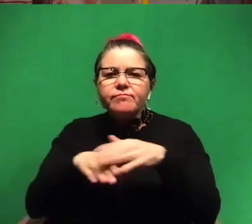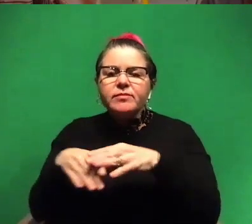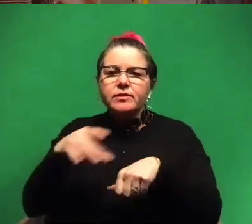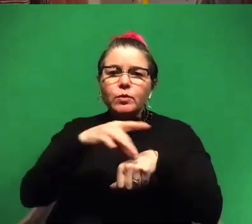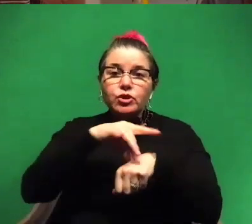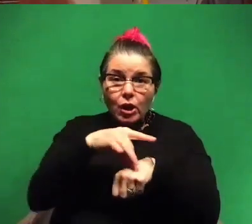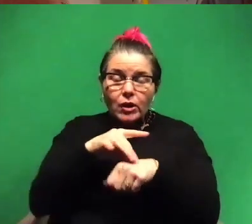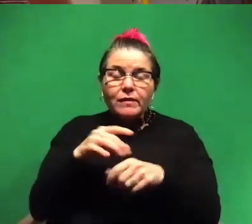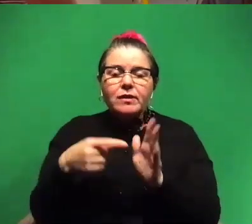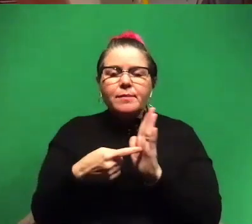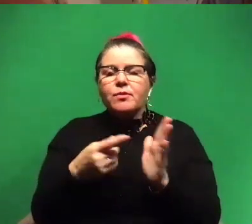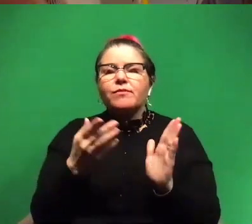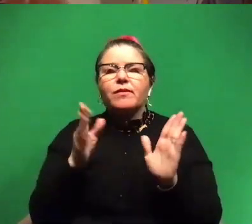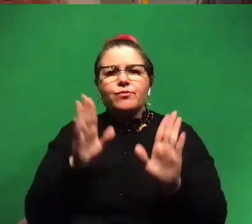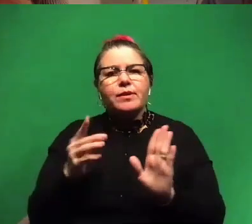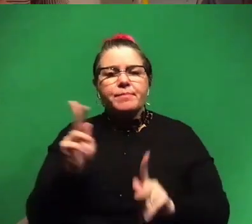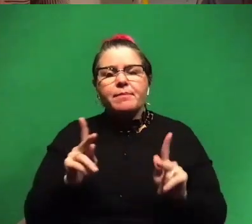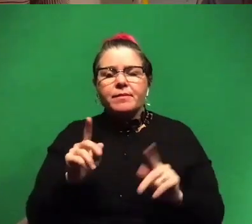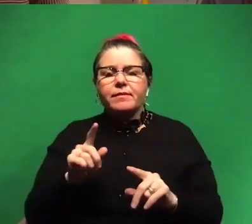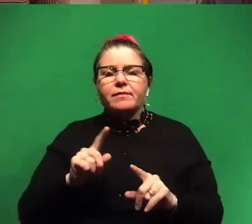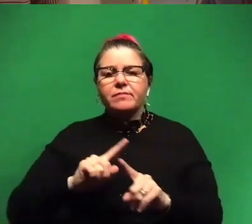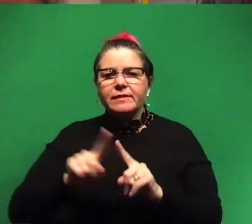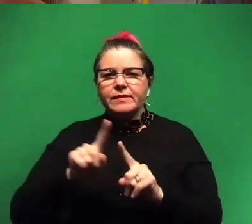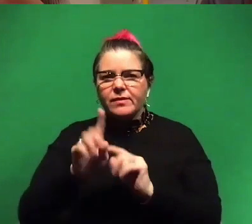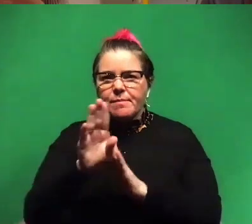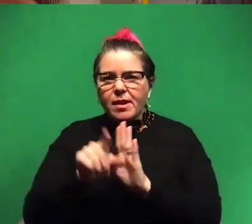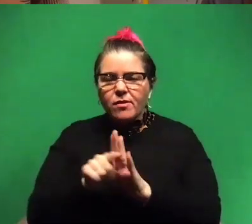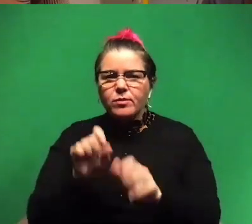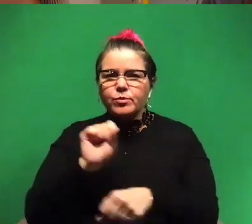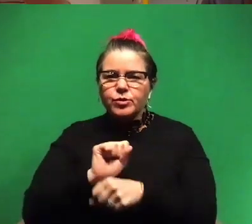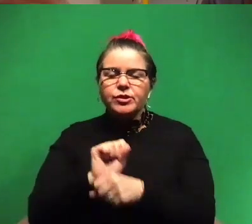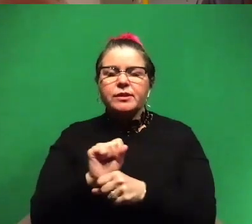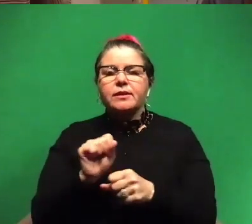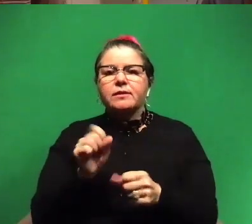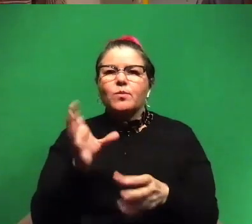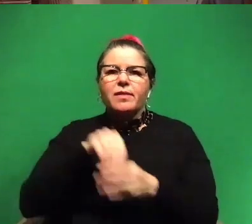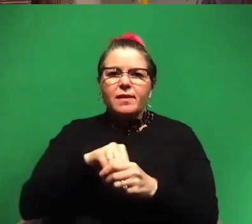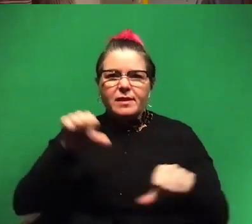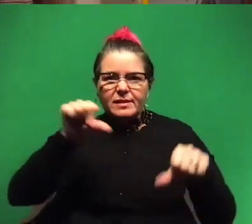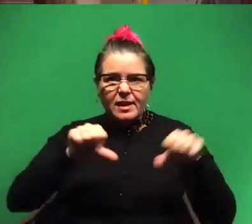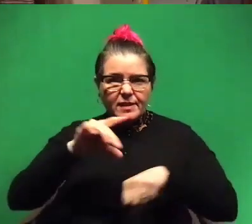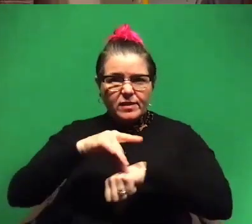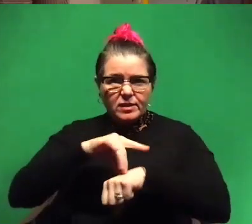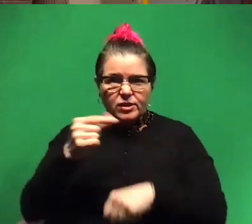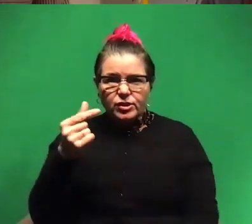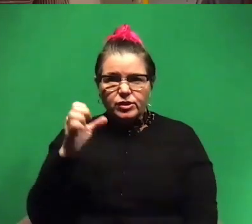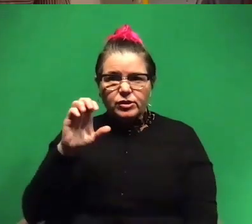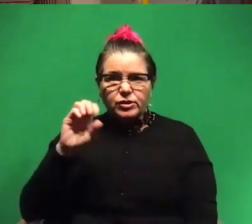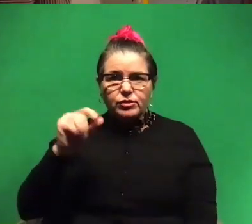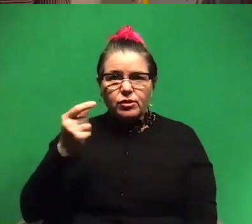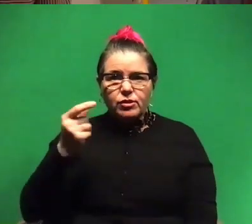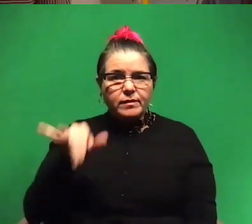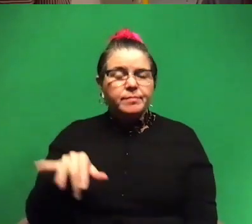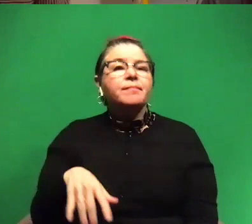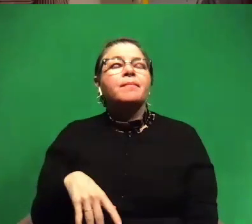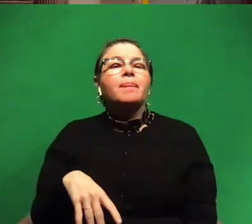lot of really great people from so many different backgrounds working within the science of geography.